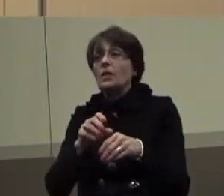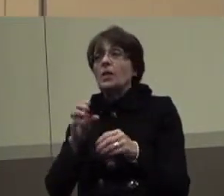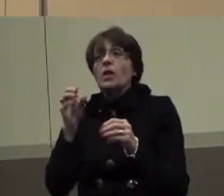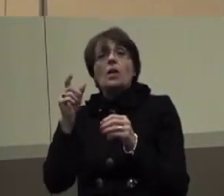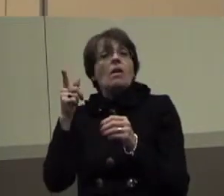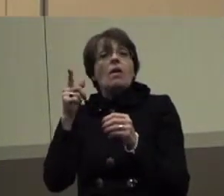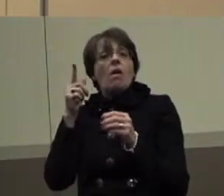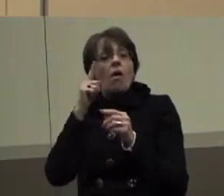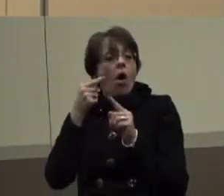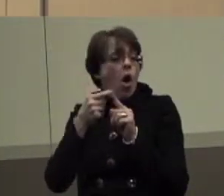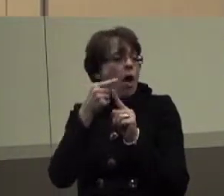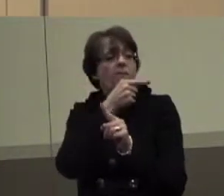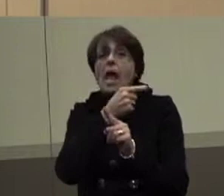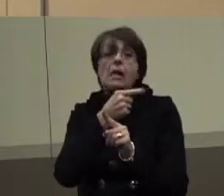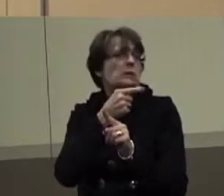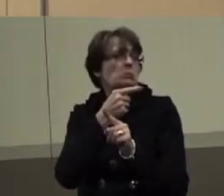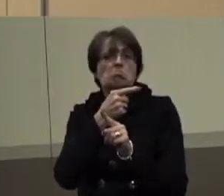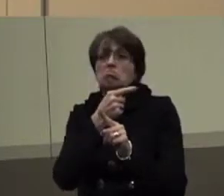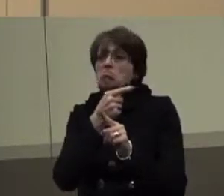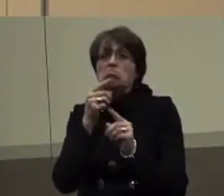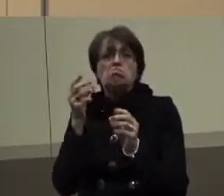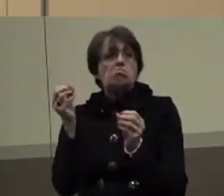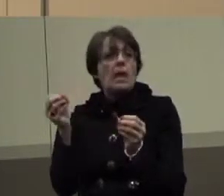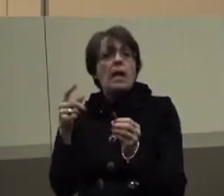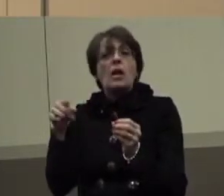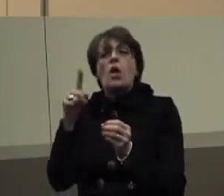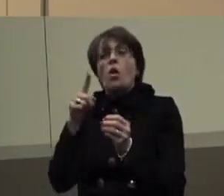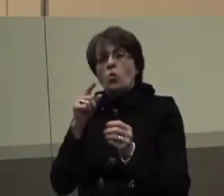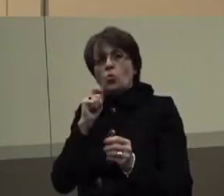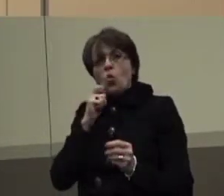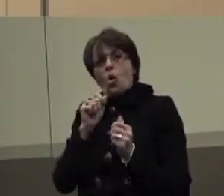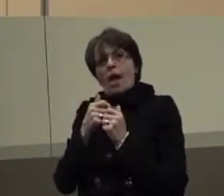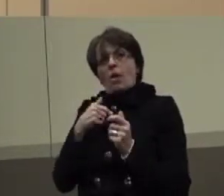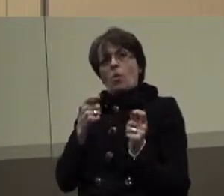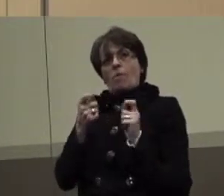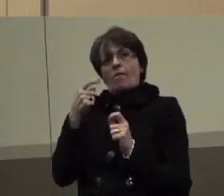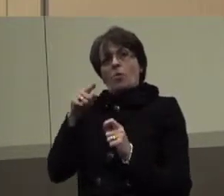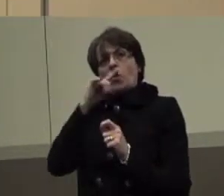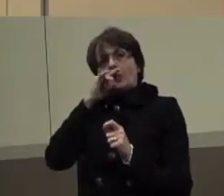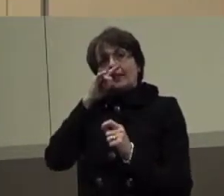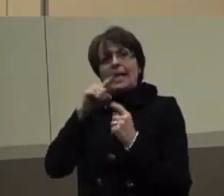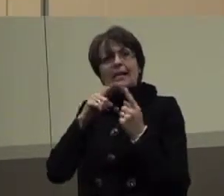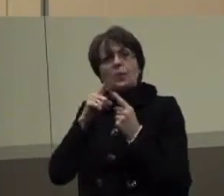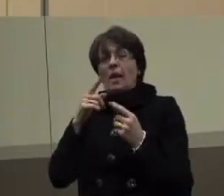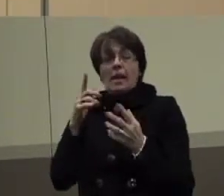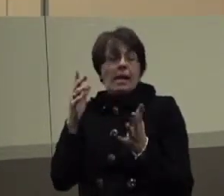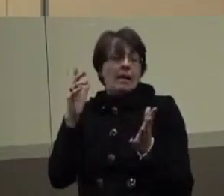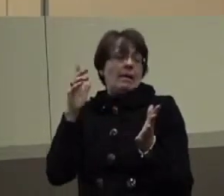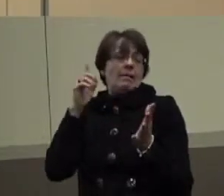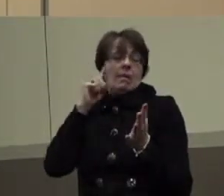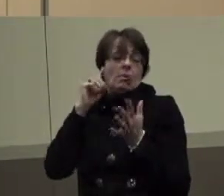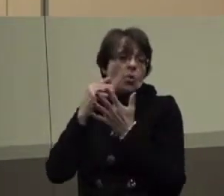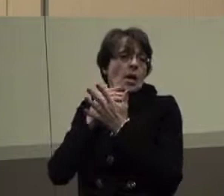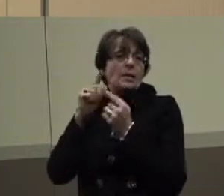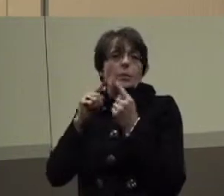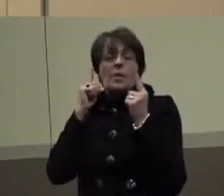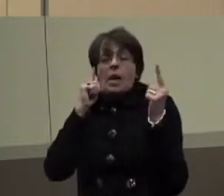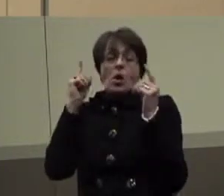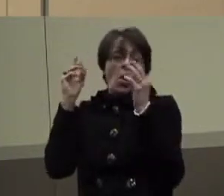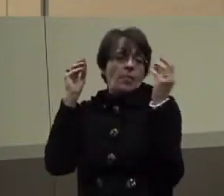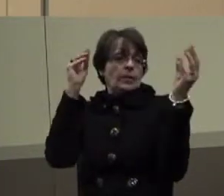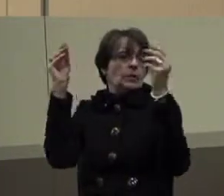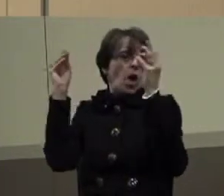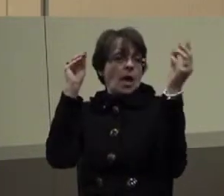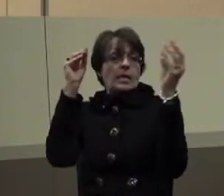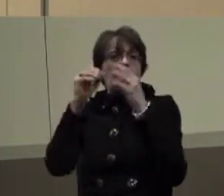task. Very cool, but how do we modify it for those kids who are going to go nuts when there's all that talking in the room? And I think,